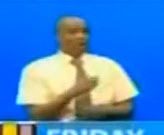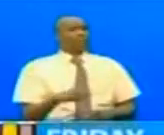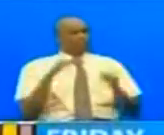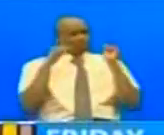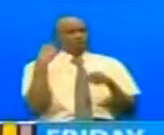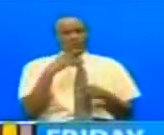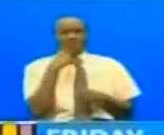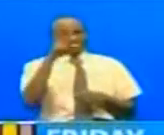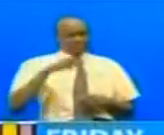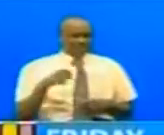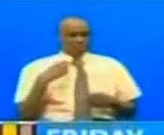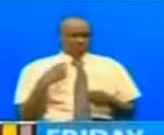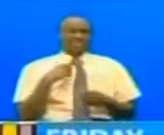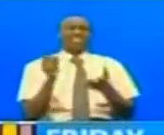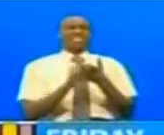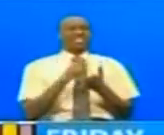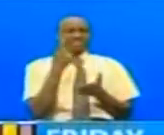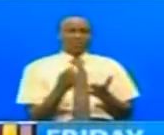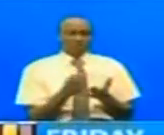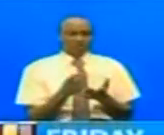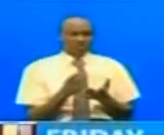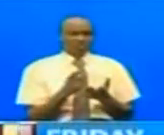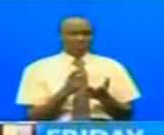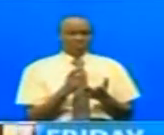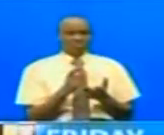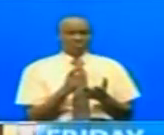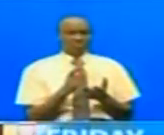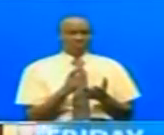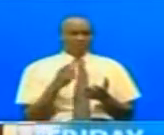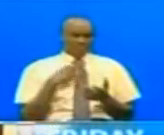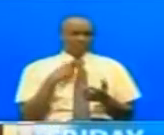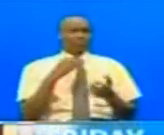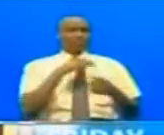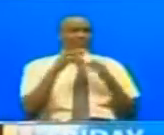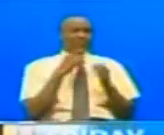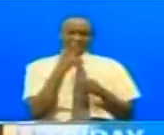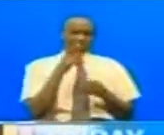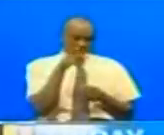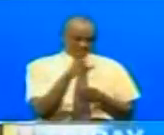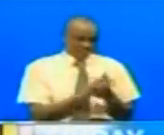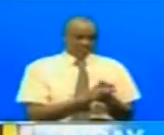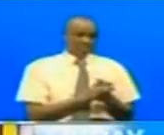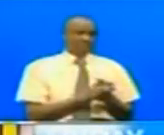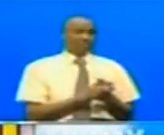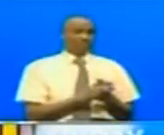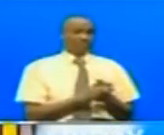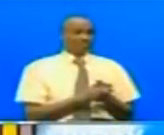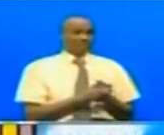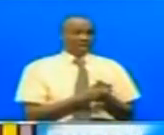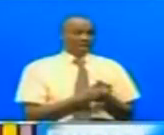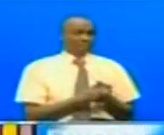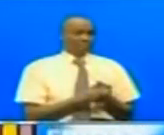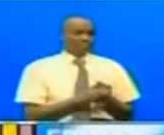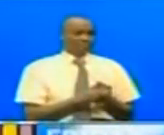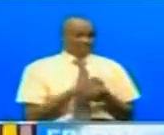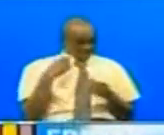the boss demanding a secretary. I could even interact with him and say, I have a good person. So that, and if